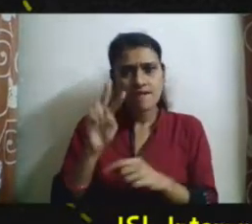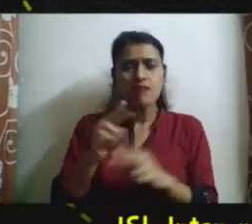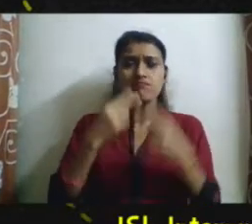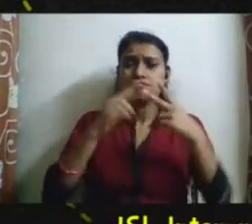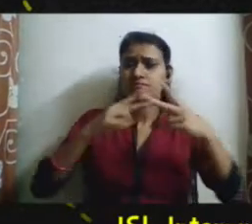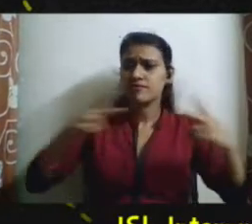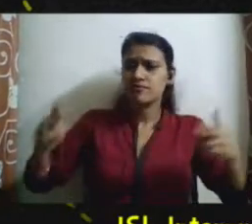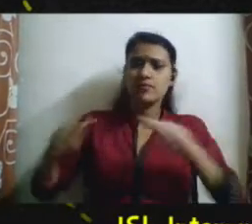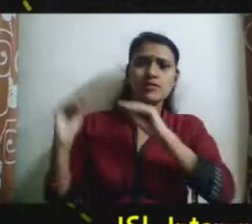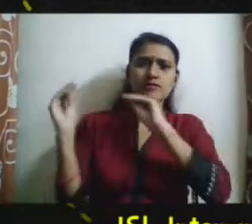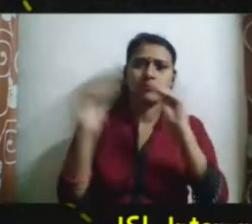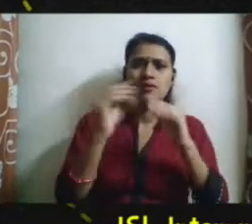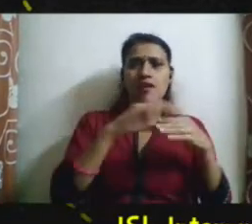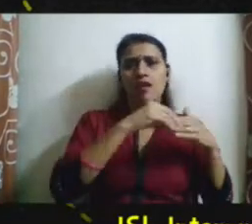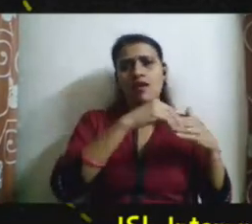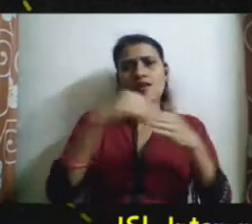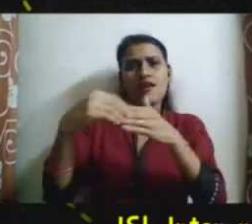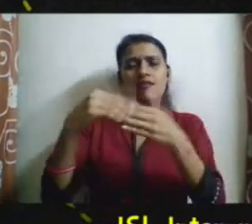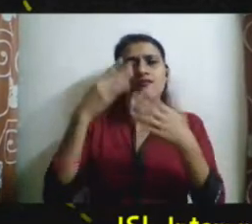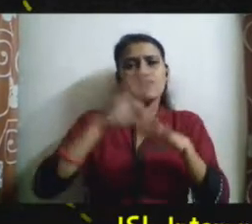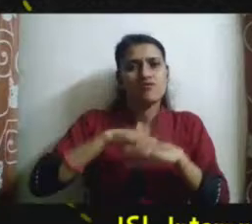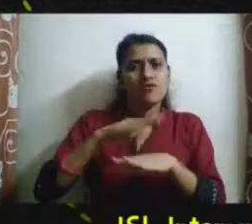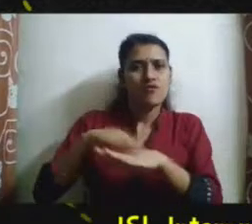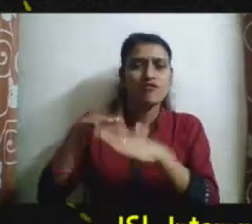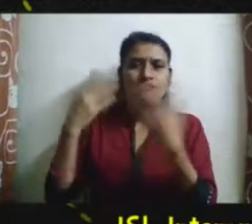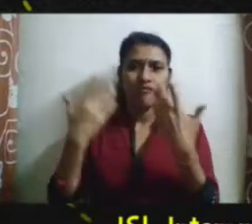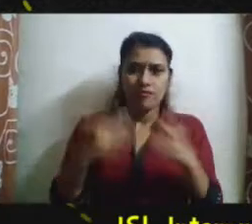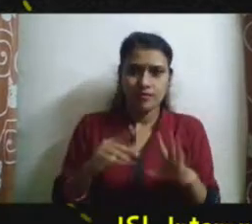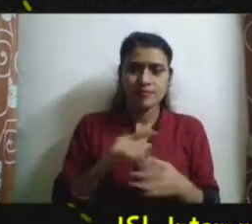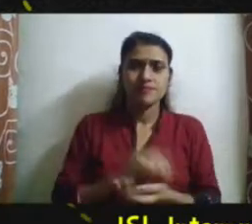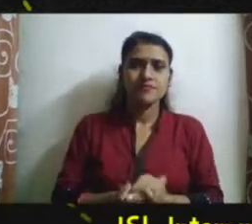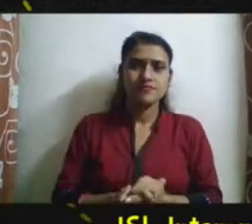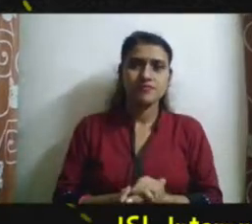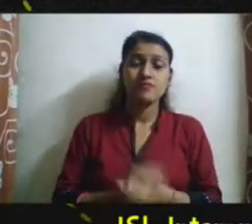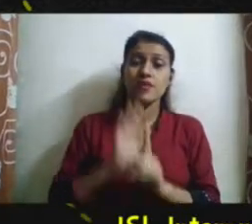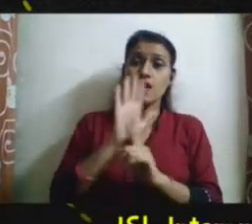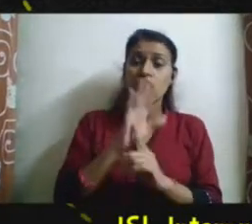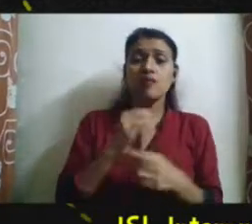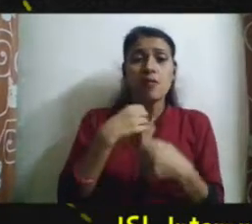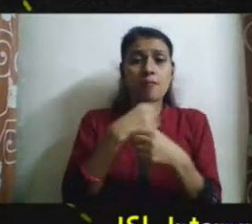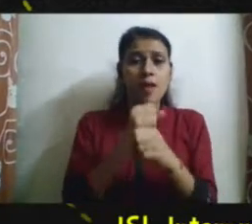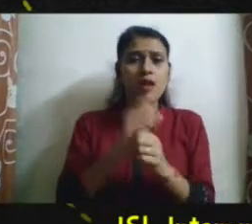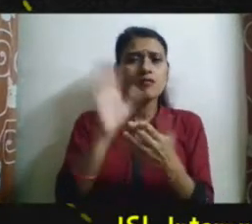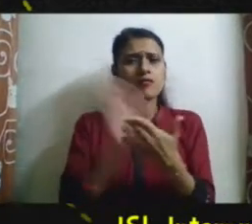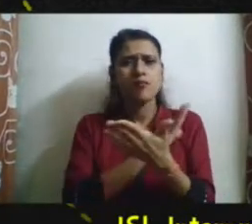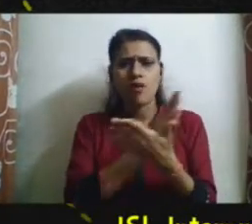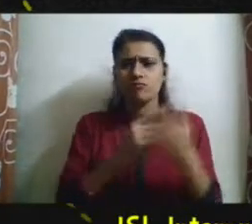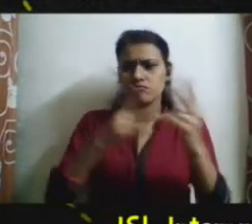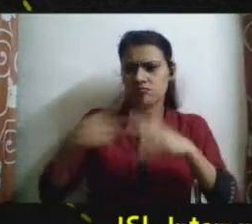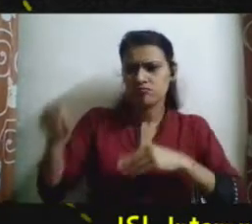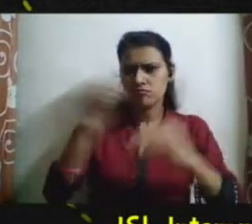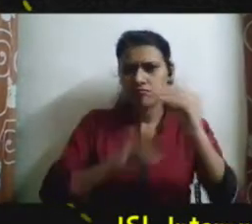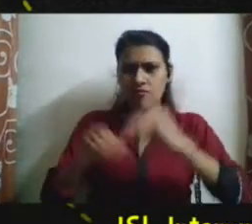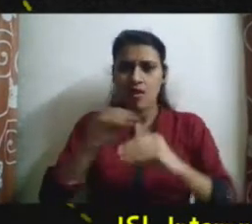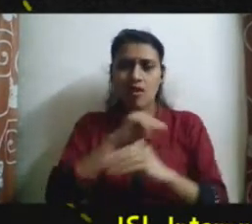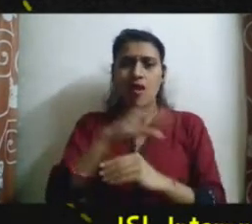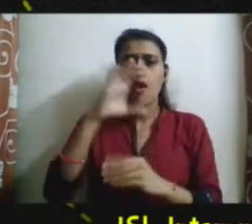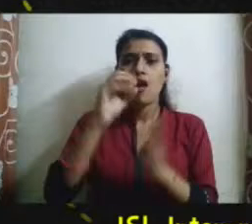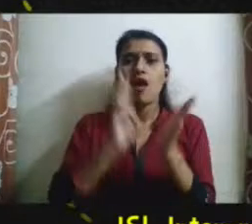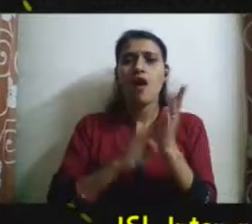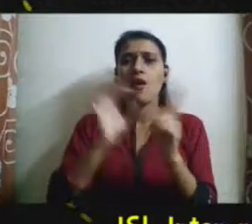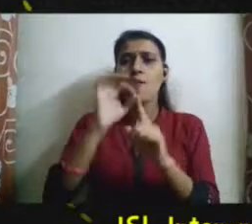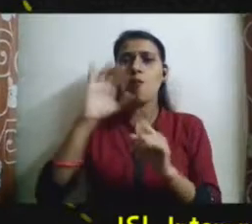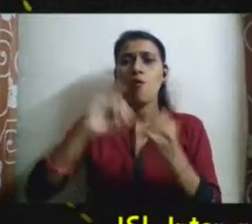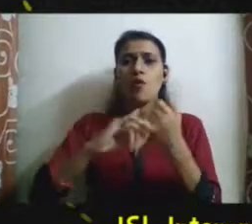performer. In addition to being a performer, she has also won recognition as a composer and is a recipient of numerous awards, including the Padma Shri